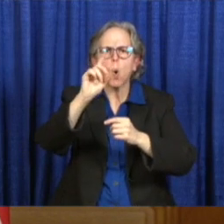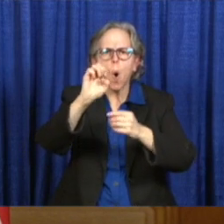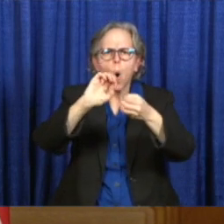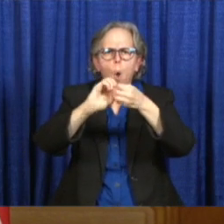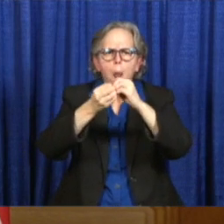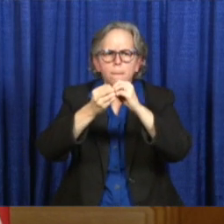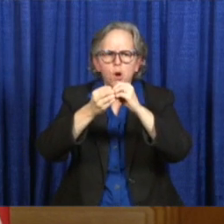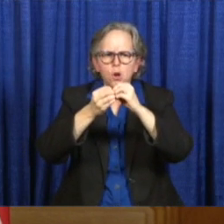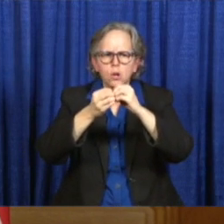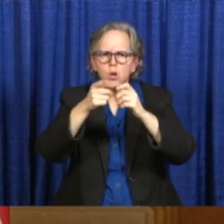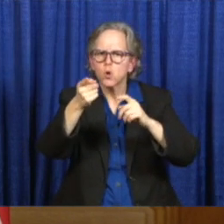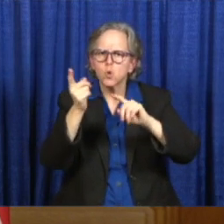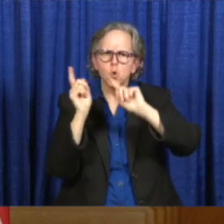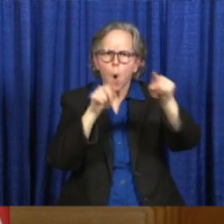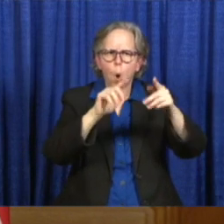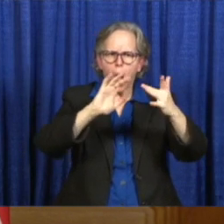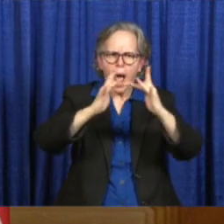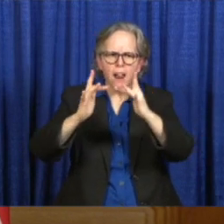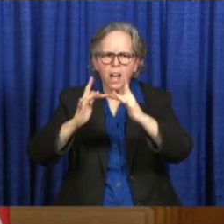2020census.gov. That's